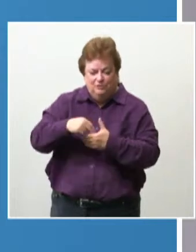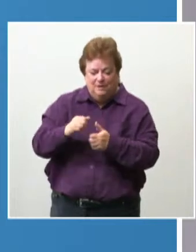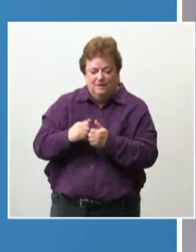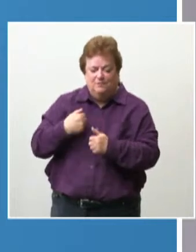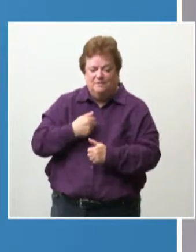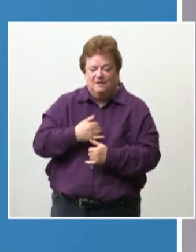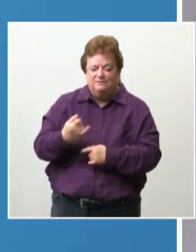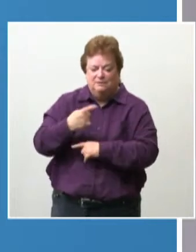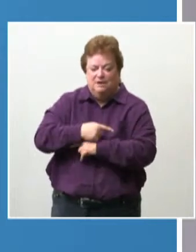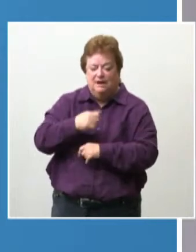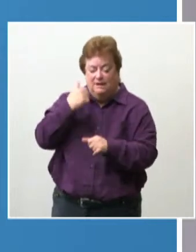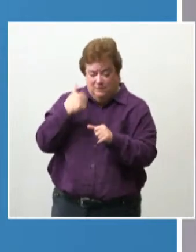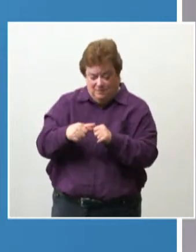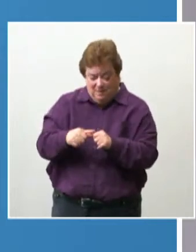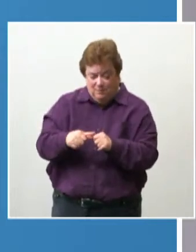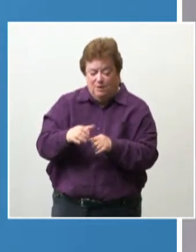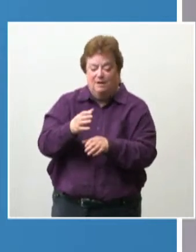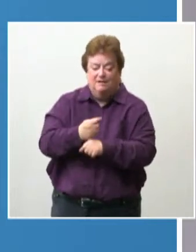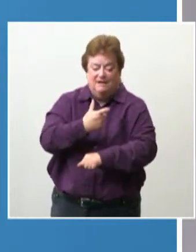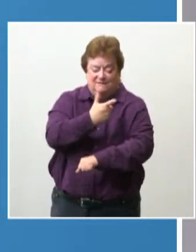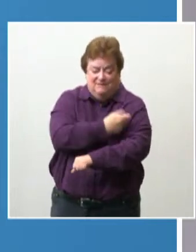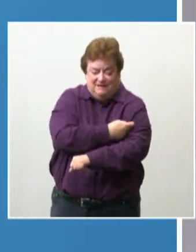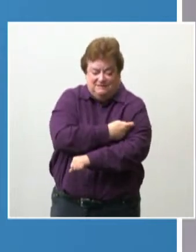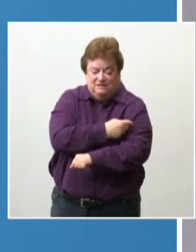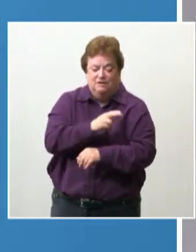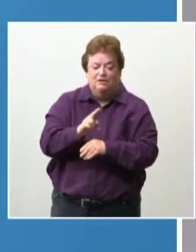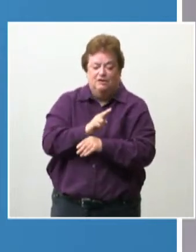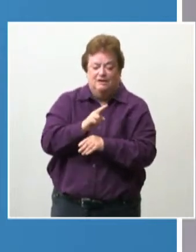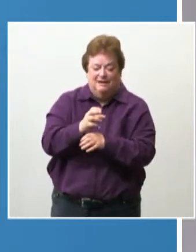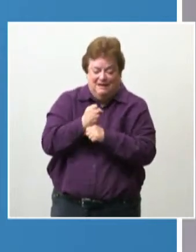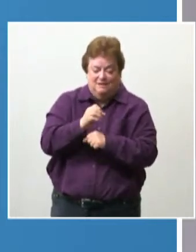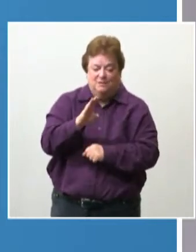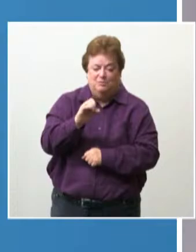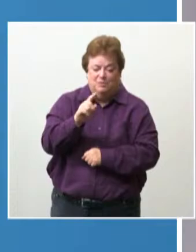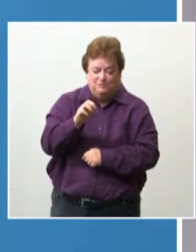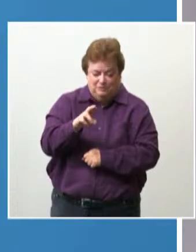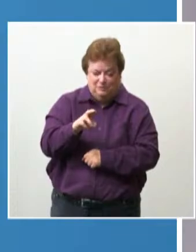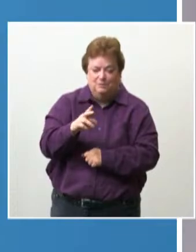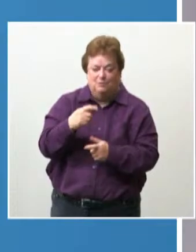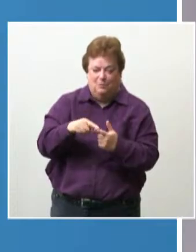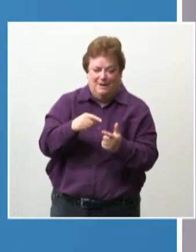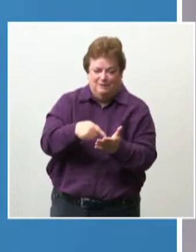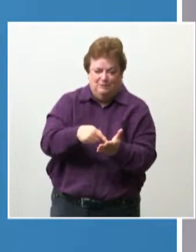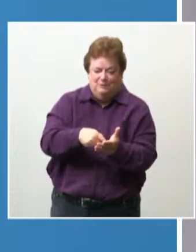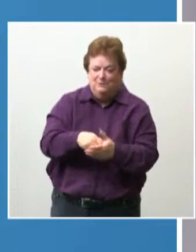us today, and remember to get vaccinated and get your booster if it's due.